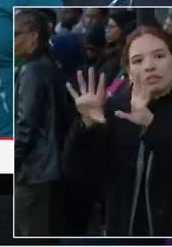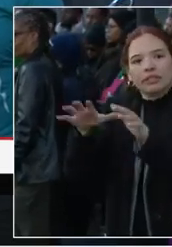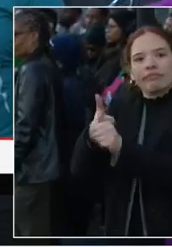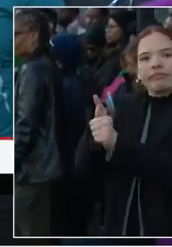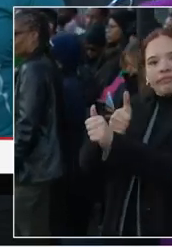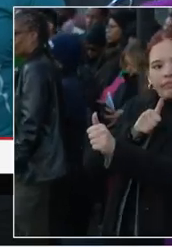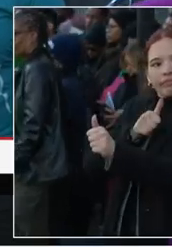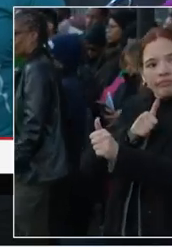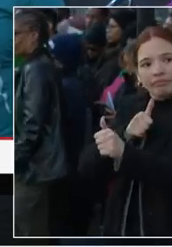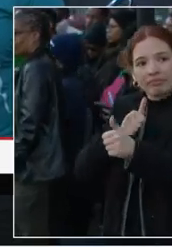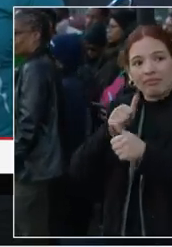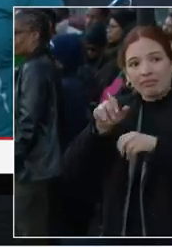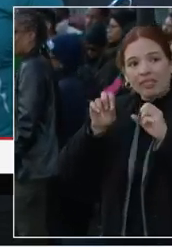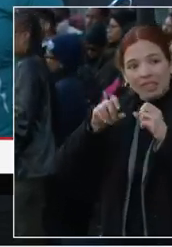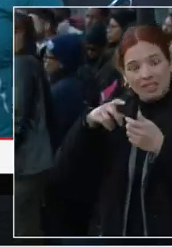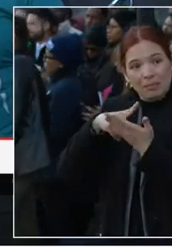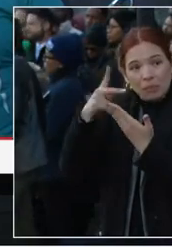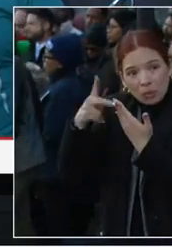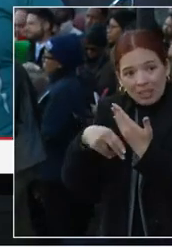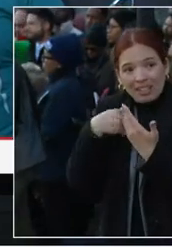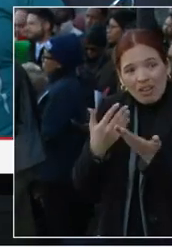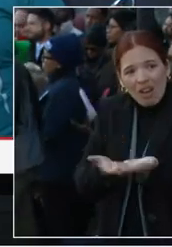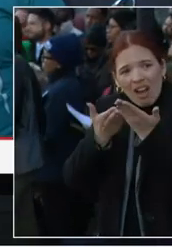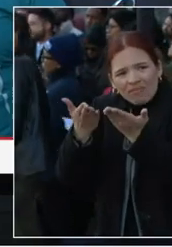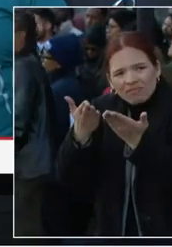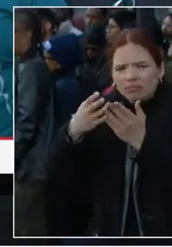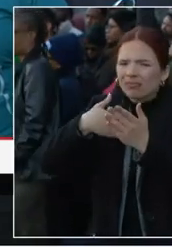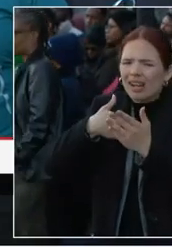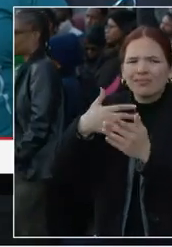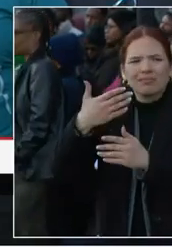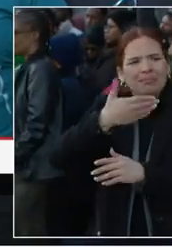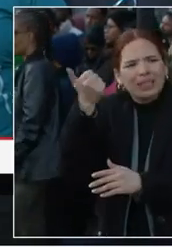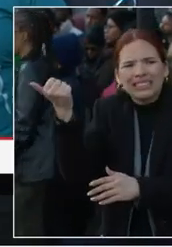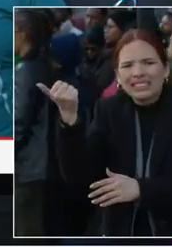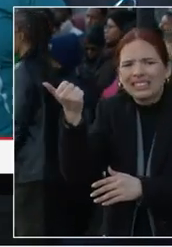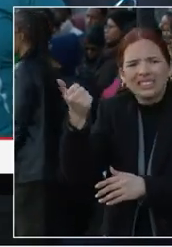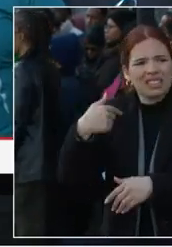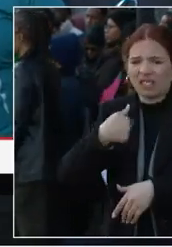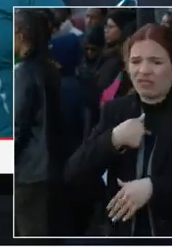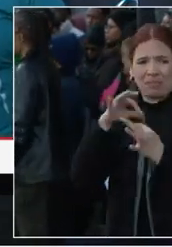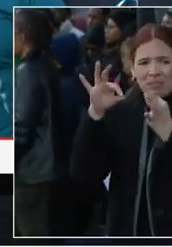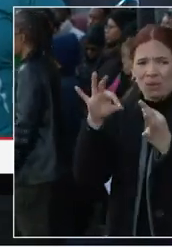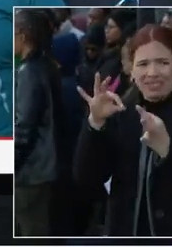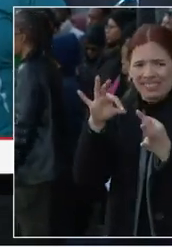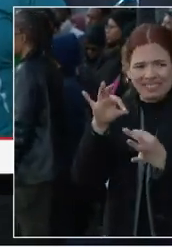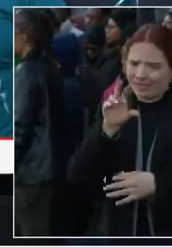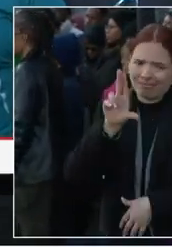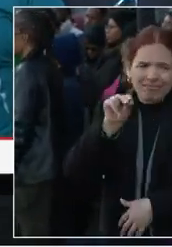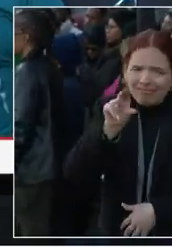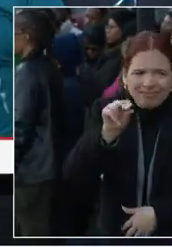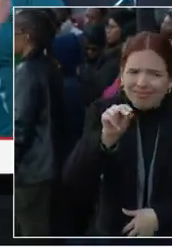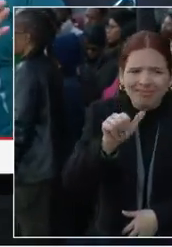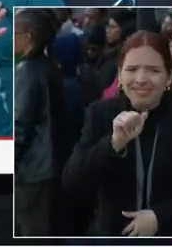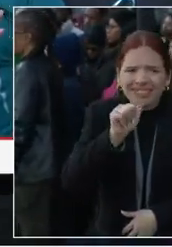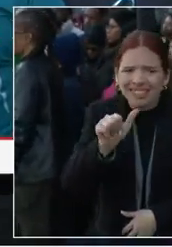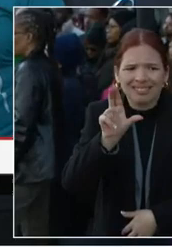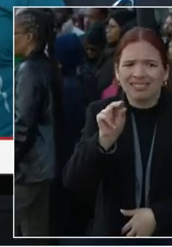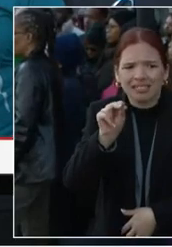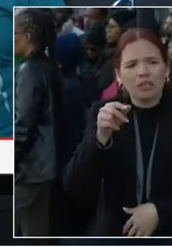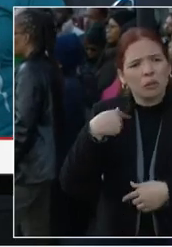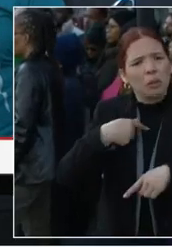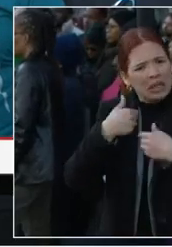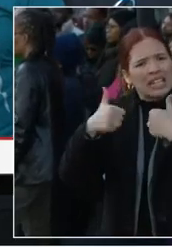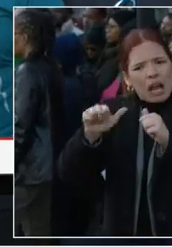offer. I won't say to you that we're doing it all perfectly, because I don't believe that we are. There's room to grow, and it completely has